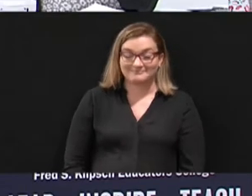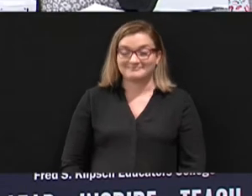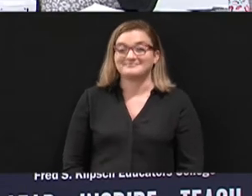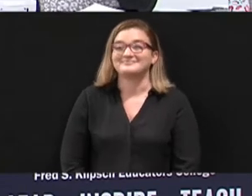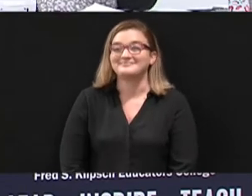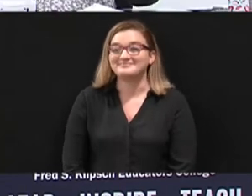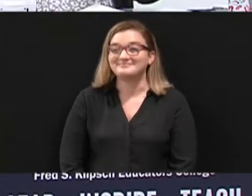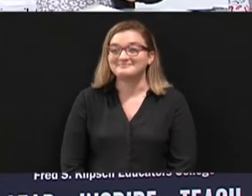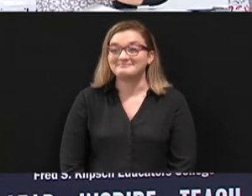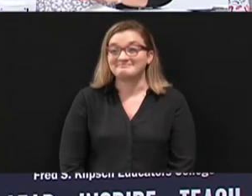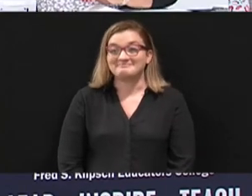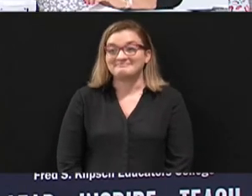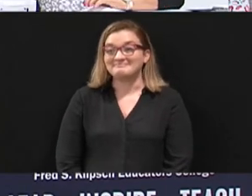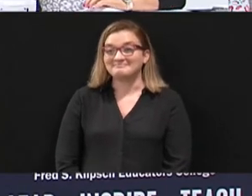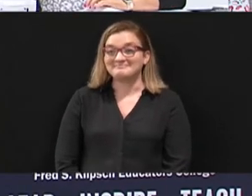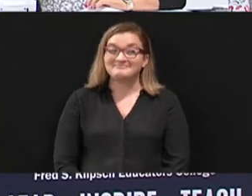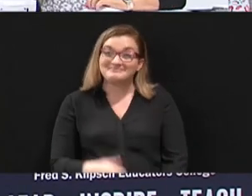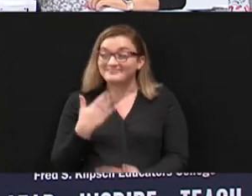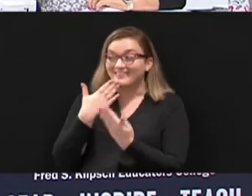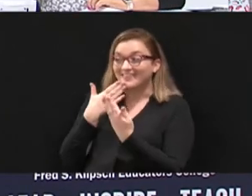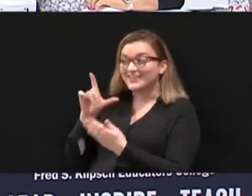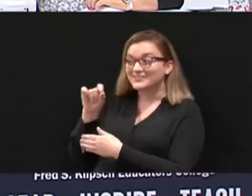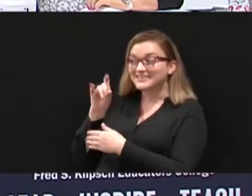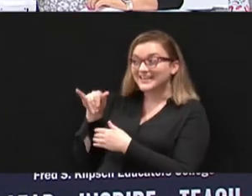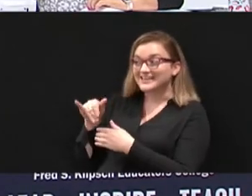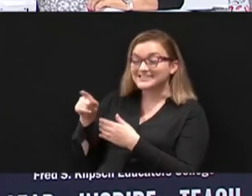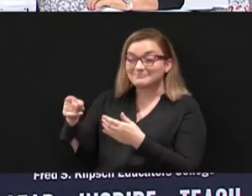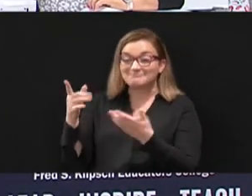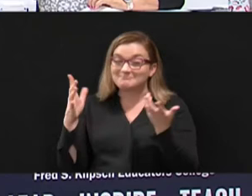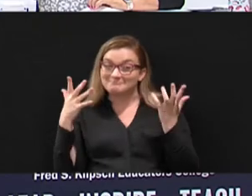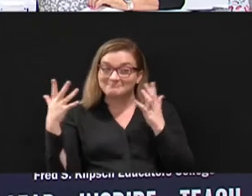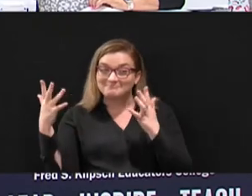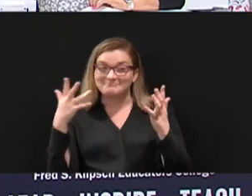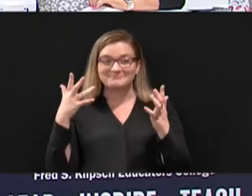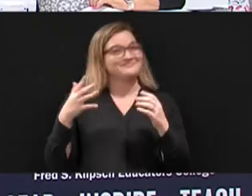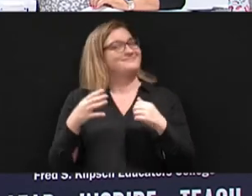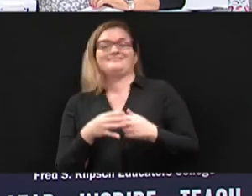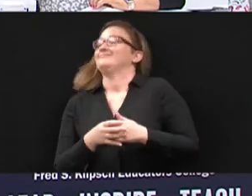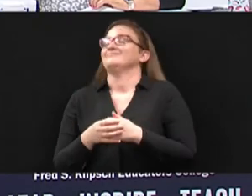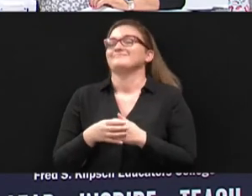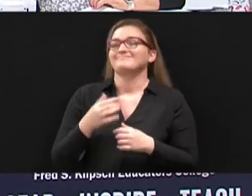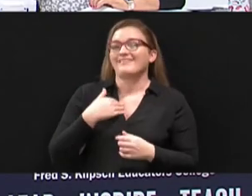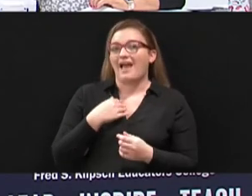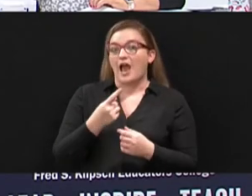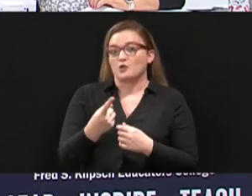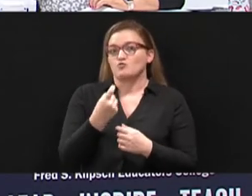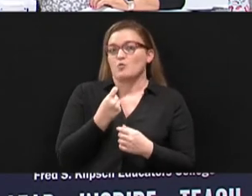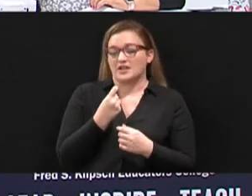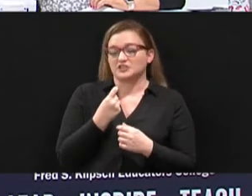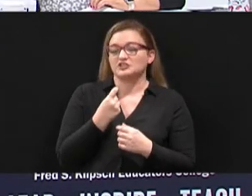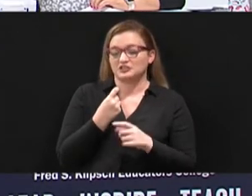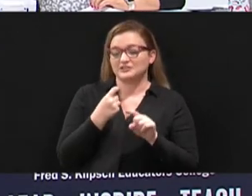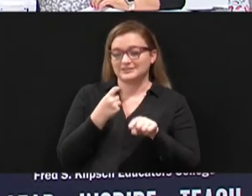Okay, thank you, Lacey. All right. I had a question about